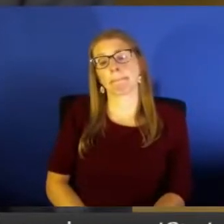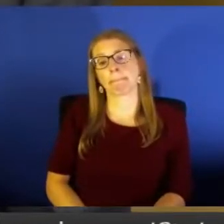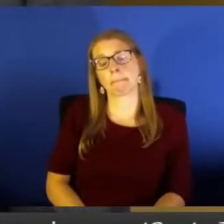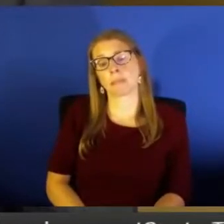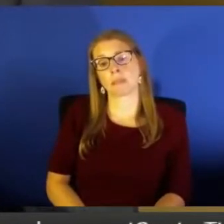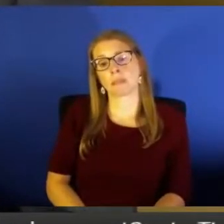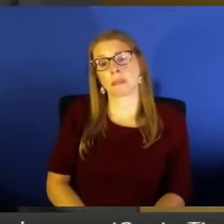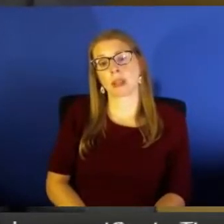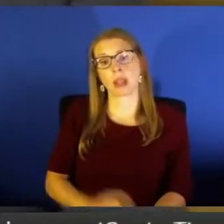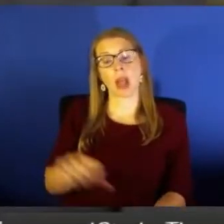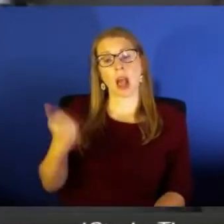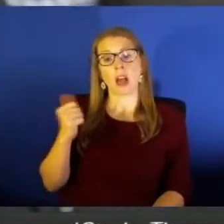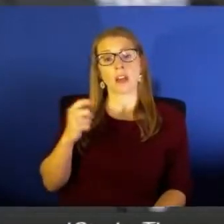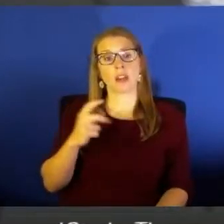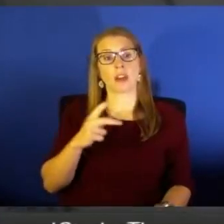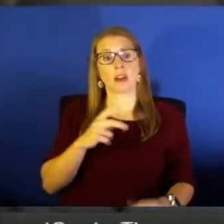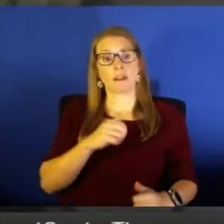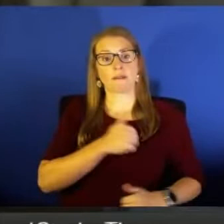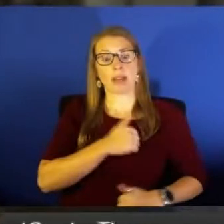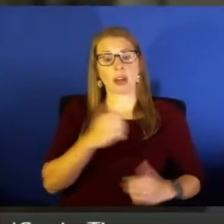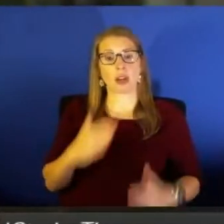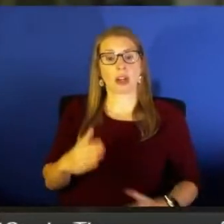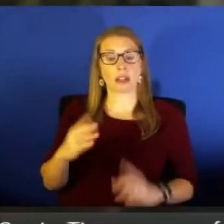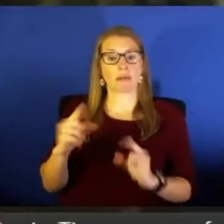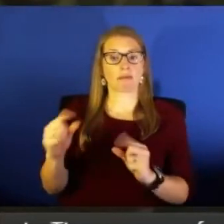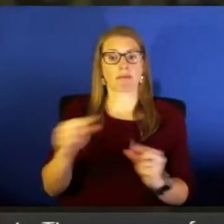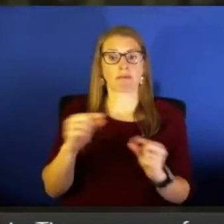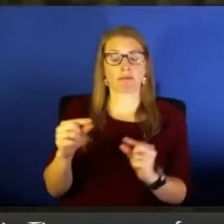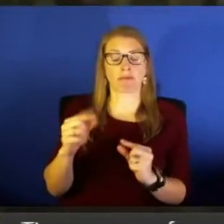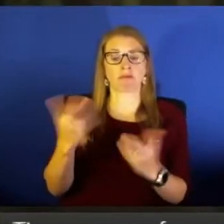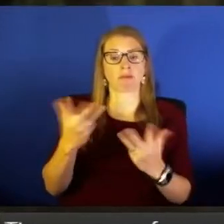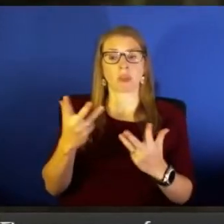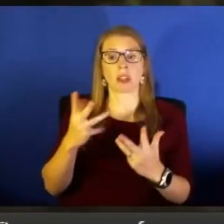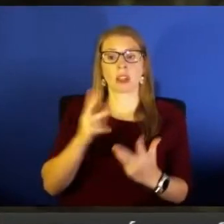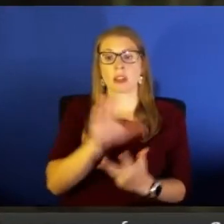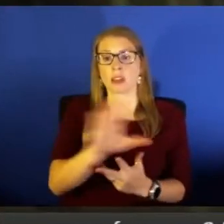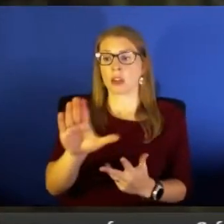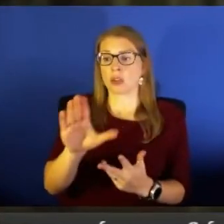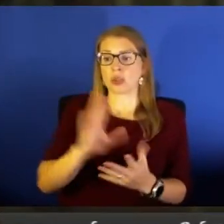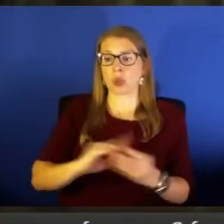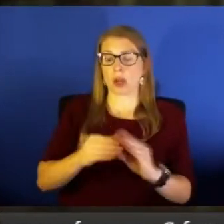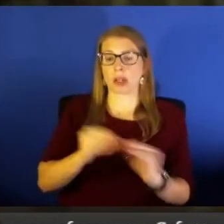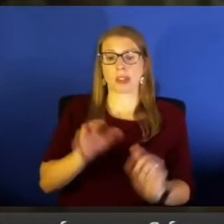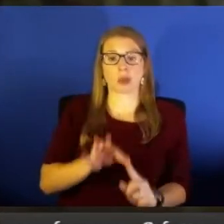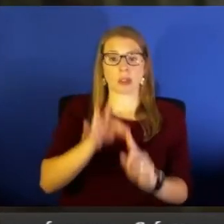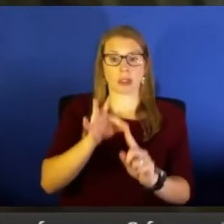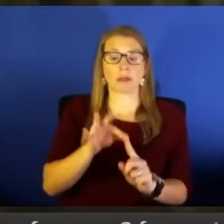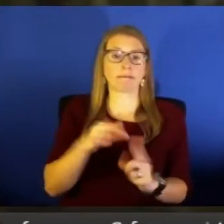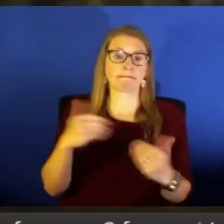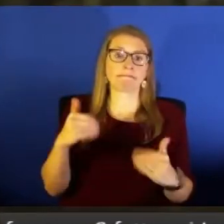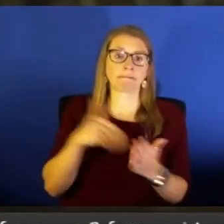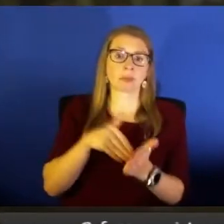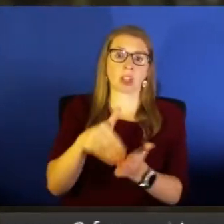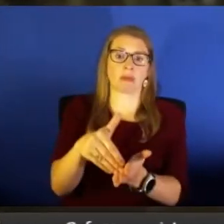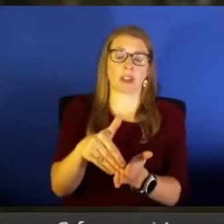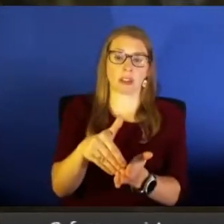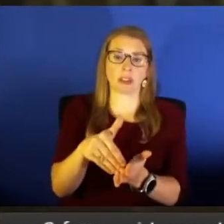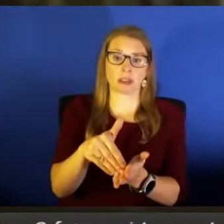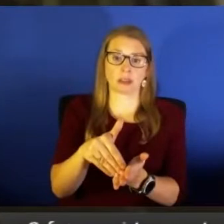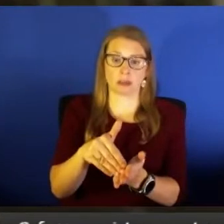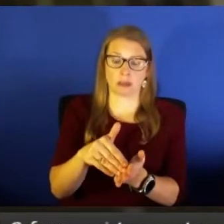other veterans? Yeah, everyone's story is so unique, but yeah, a lot of times the fireworks really bring back a lot of memories